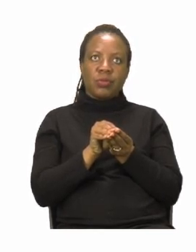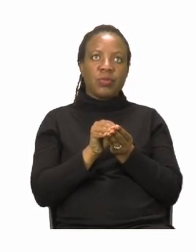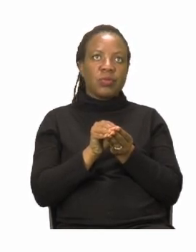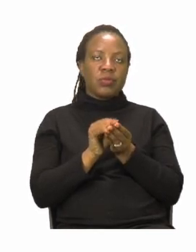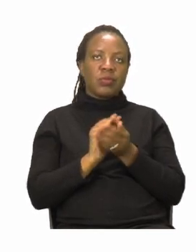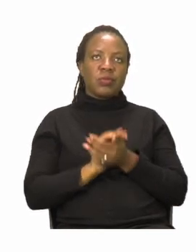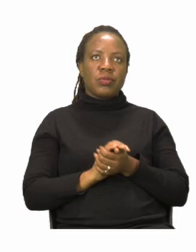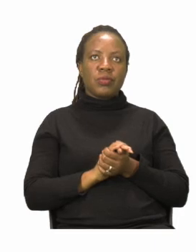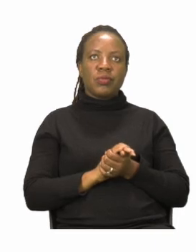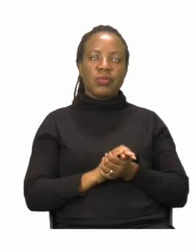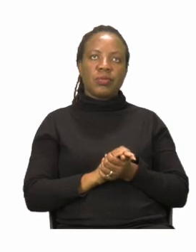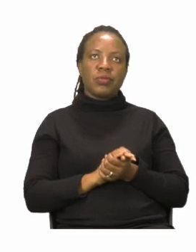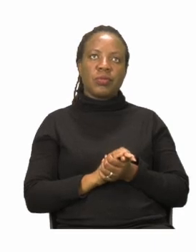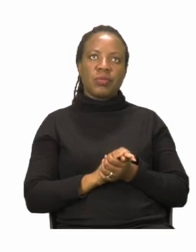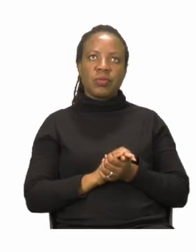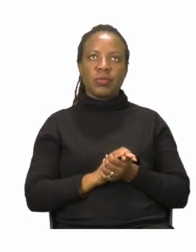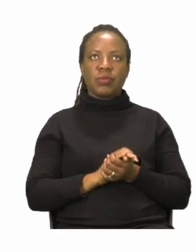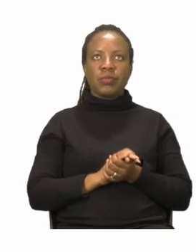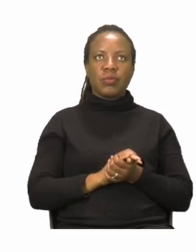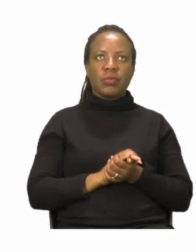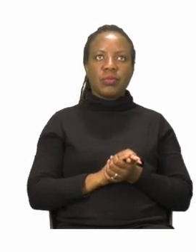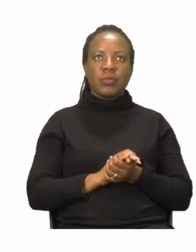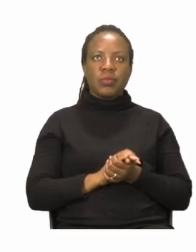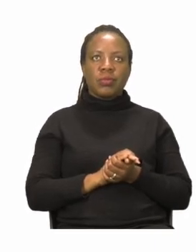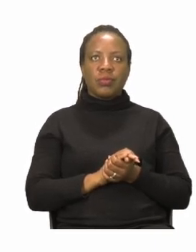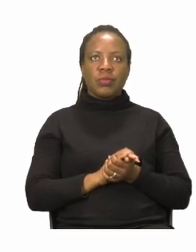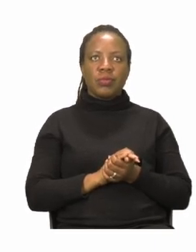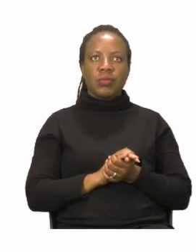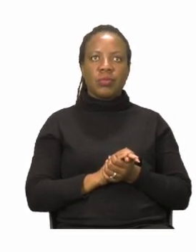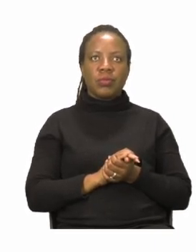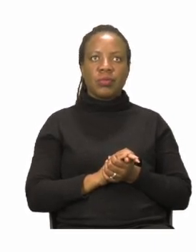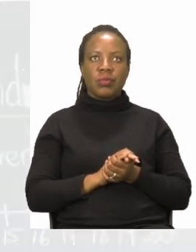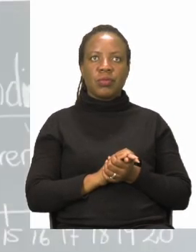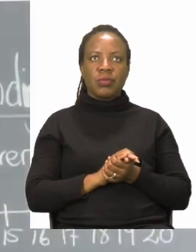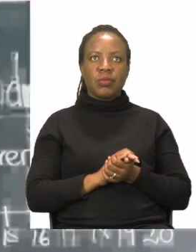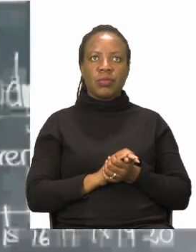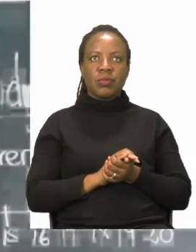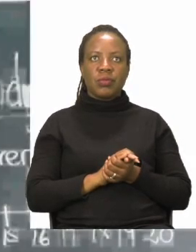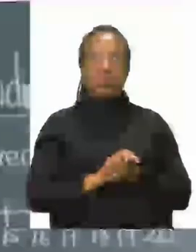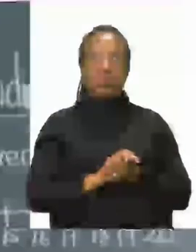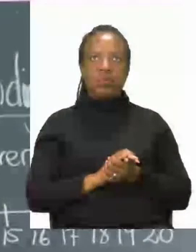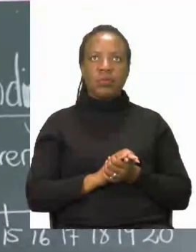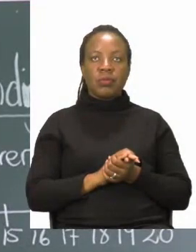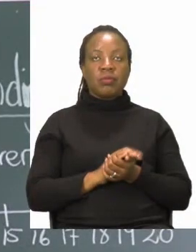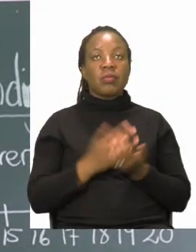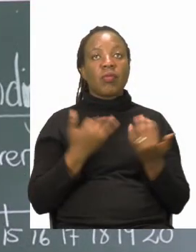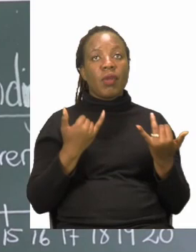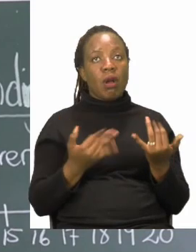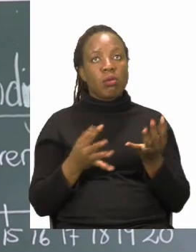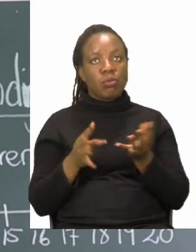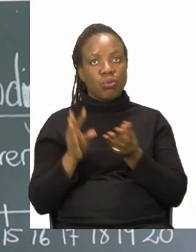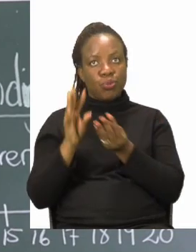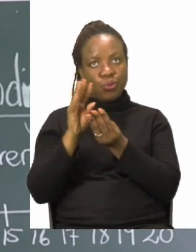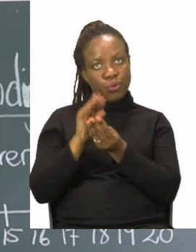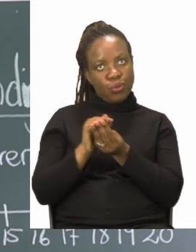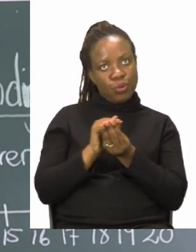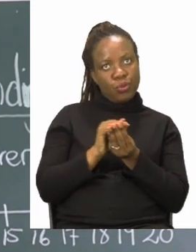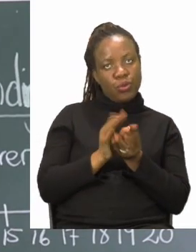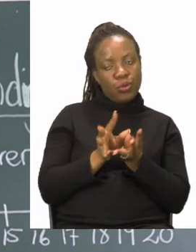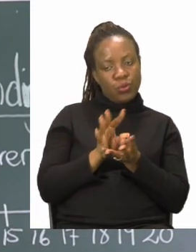69. Okay, so here we have our basic sums which we will just